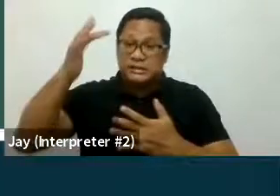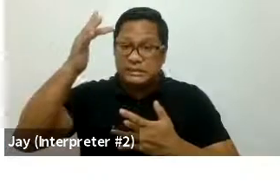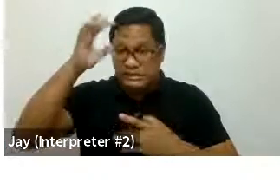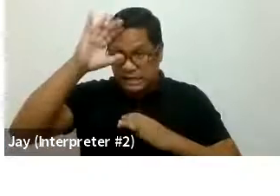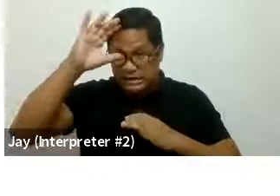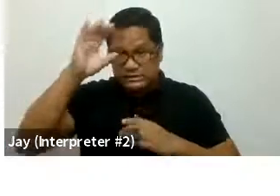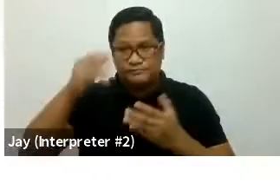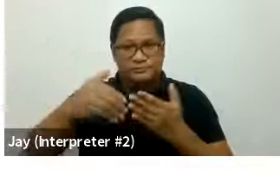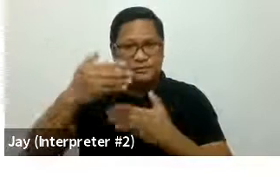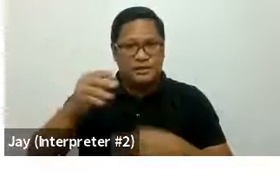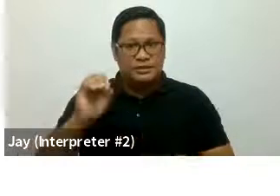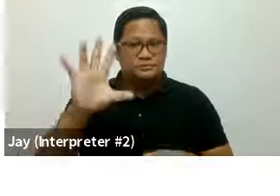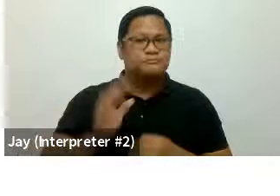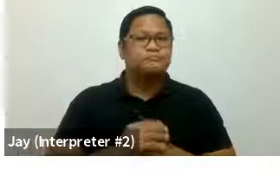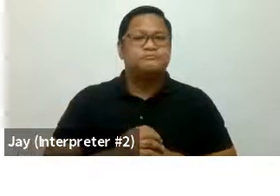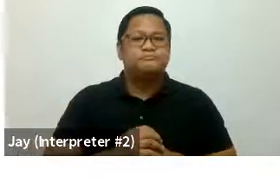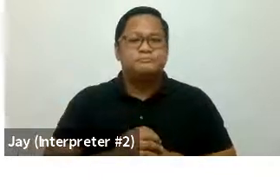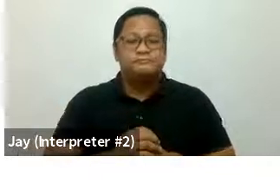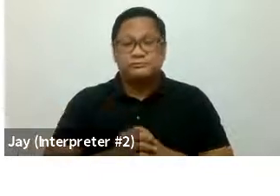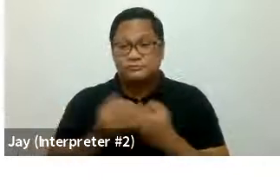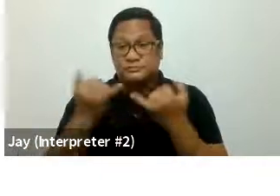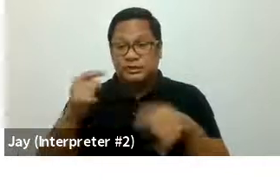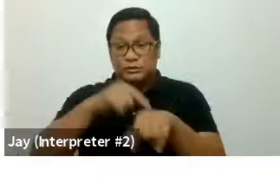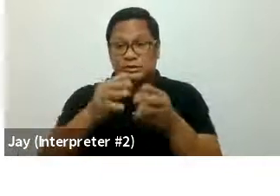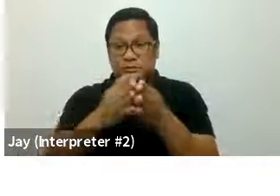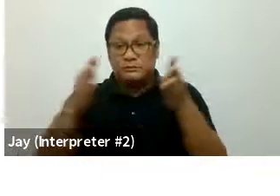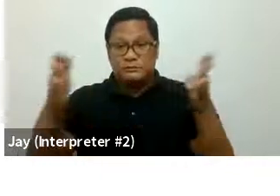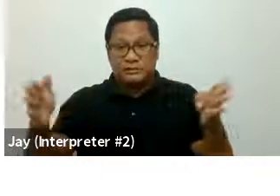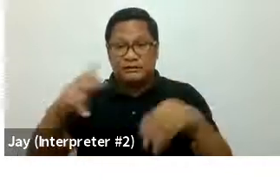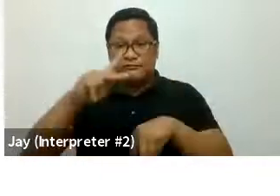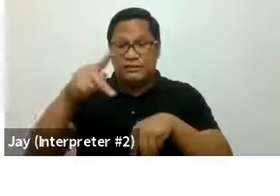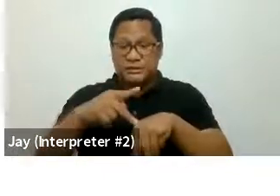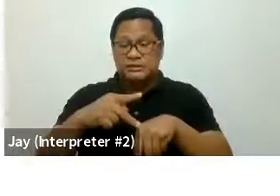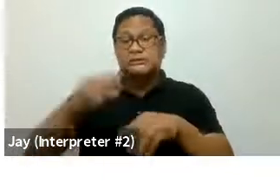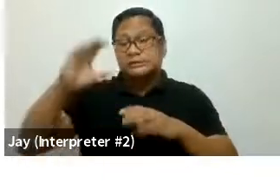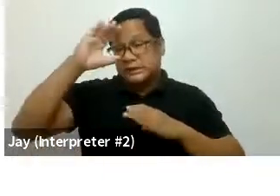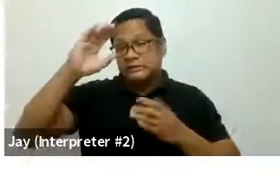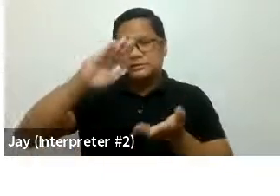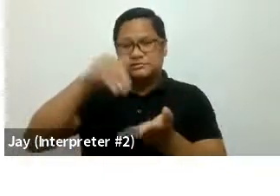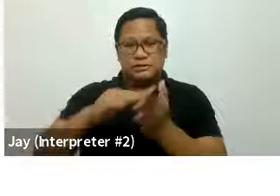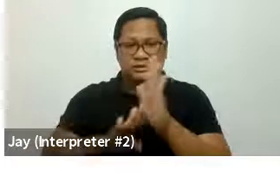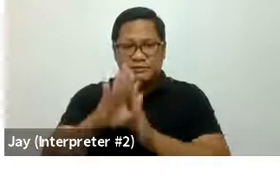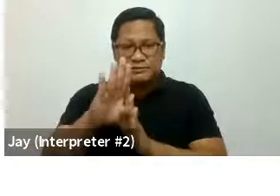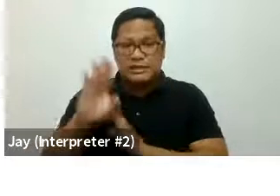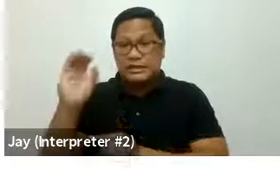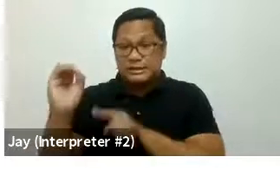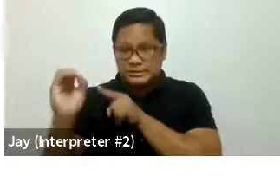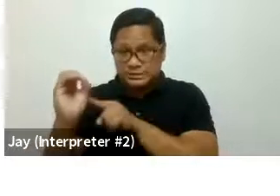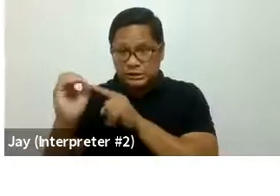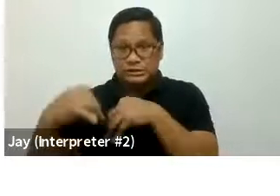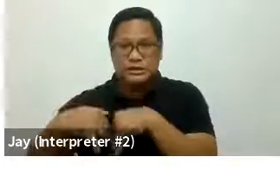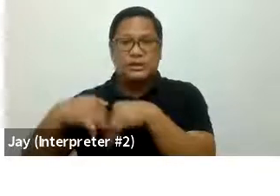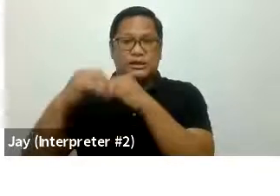slide. So for the timeline of the Philippine Cancer Center development, the phase 0 is the creation